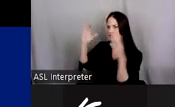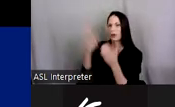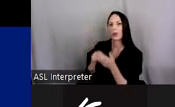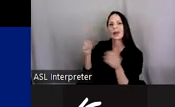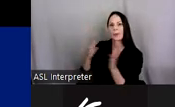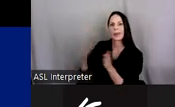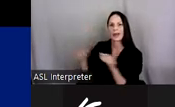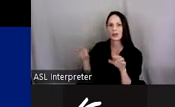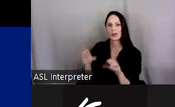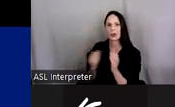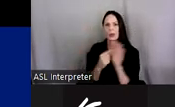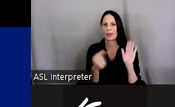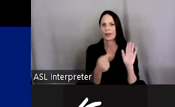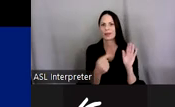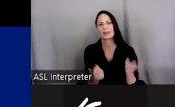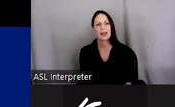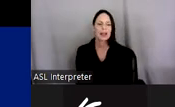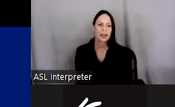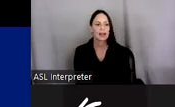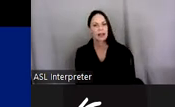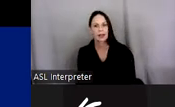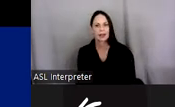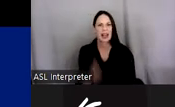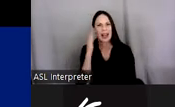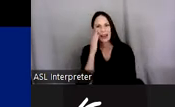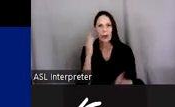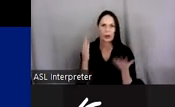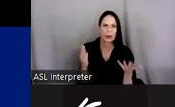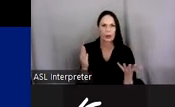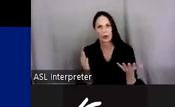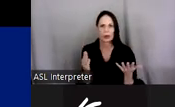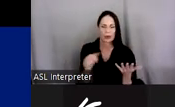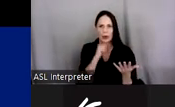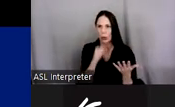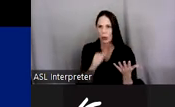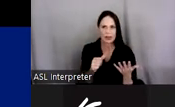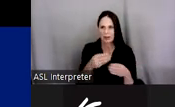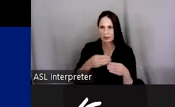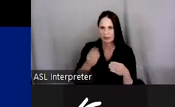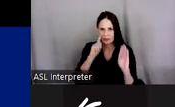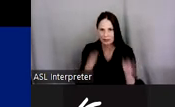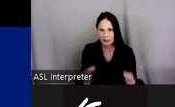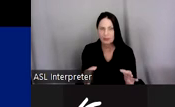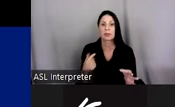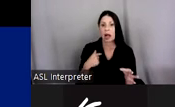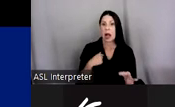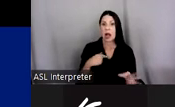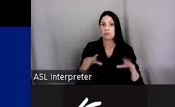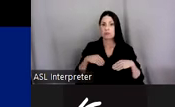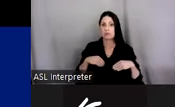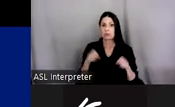and I know that it kind of got left up in the air. So I'm okay with waiting if everybody else